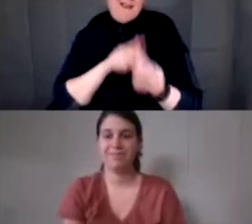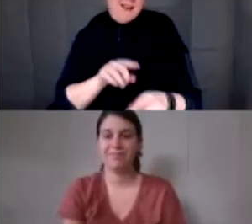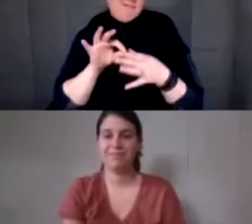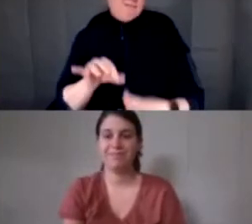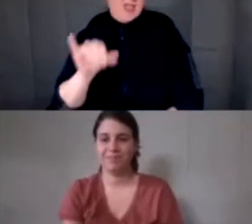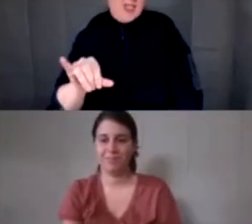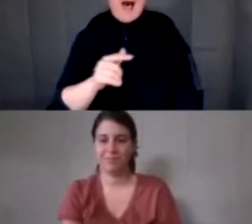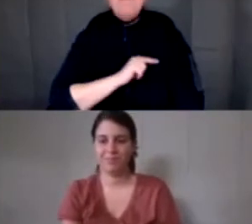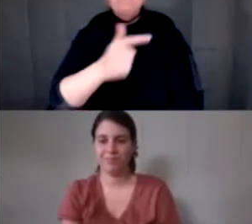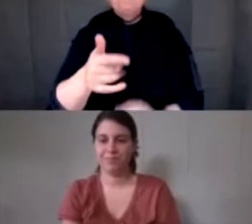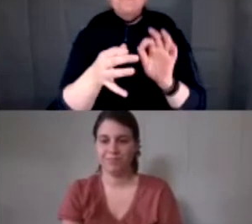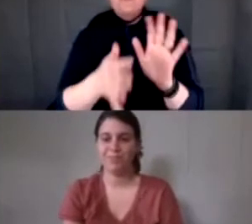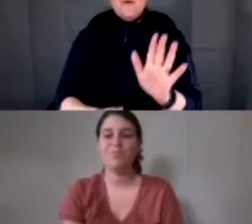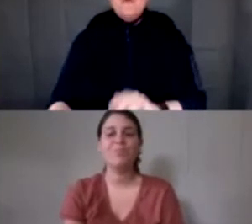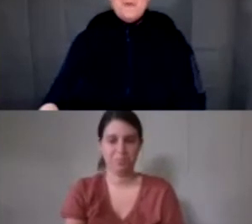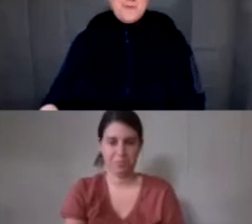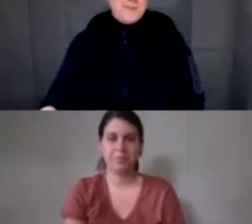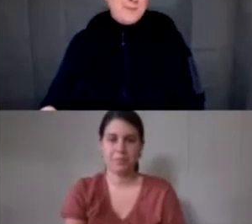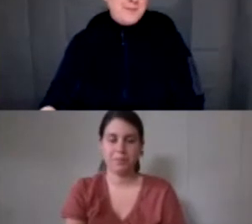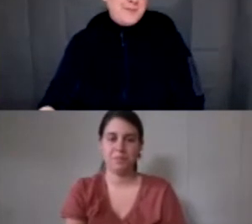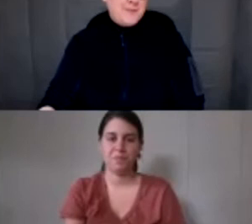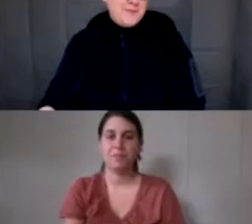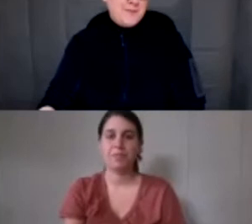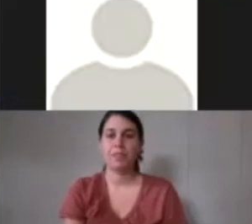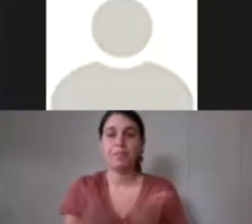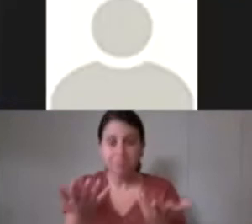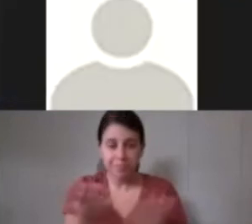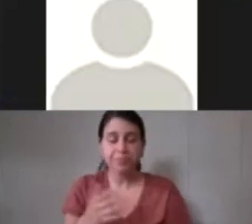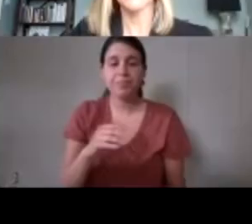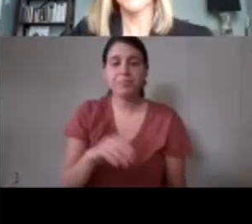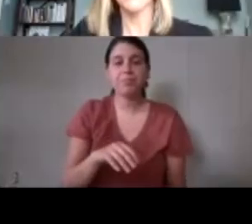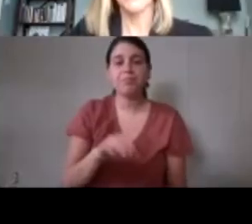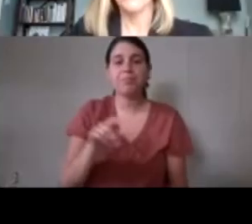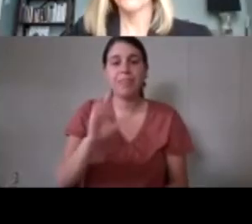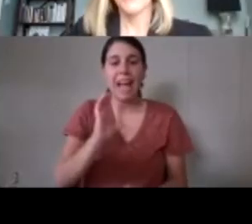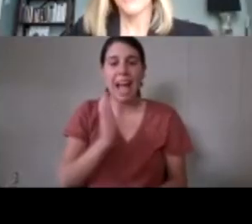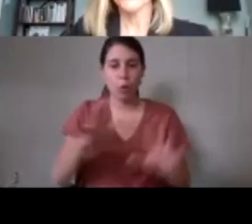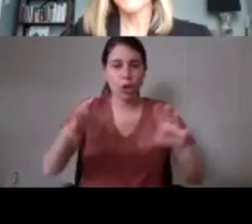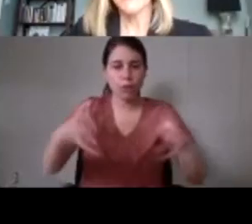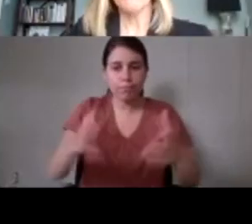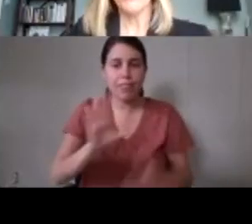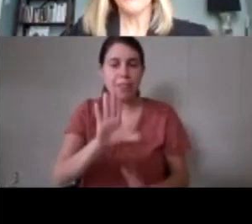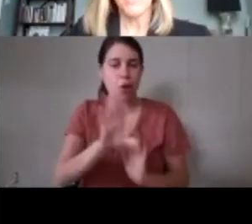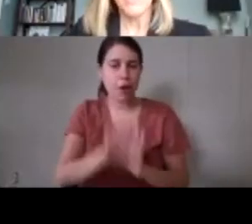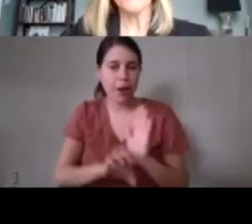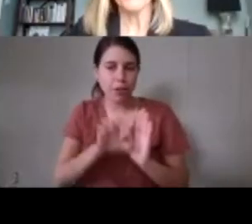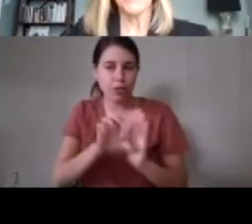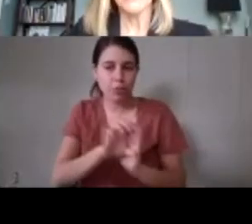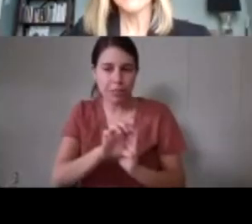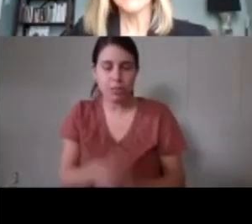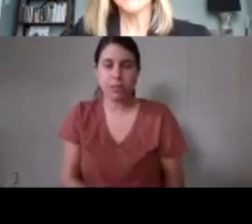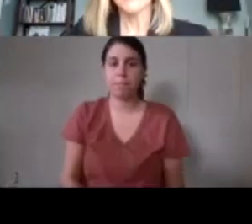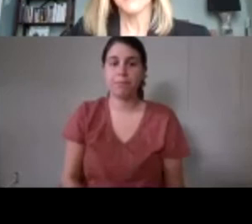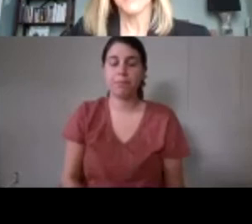that. In terms of the sample characteristics, the re-entry sample